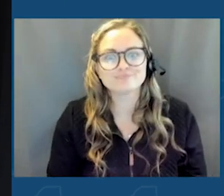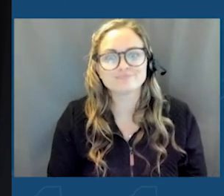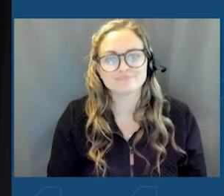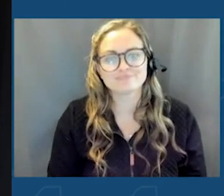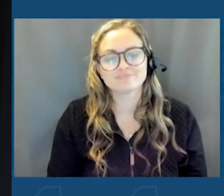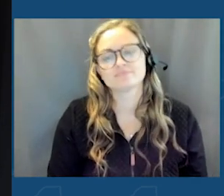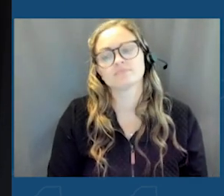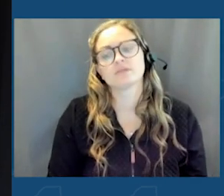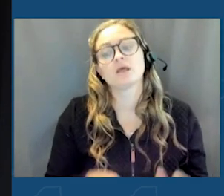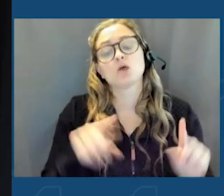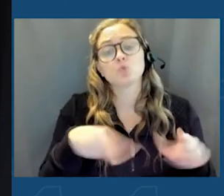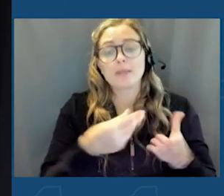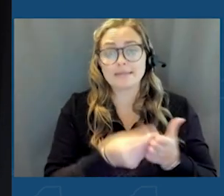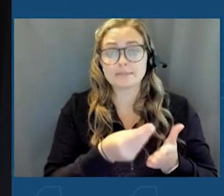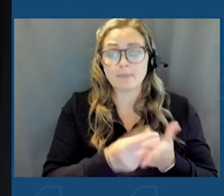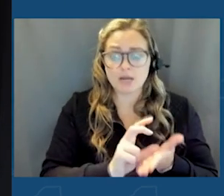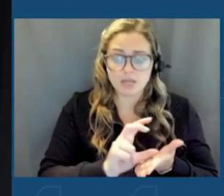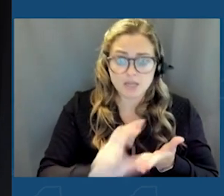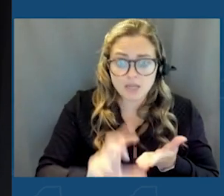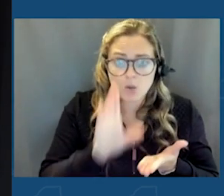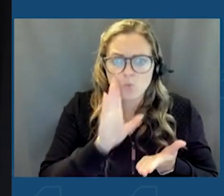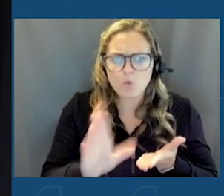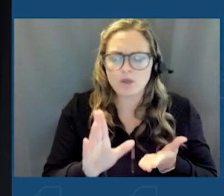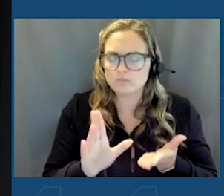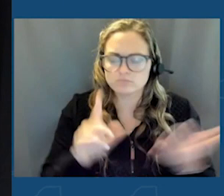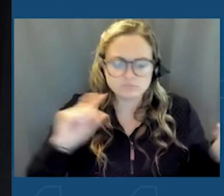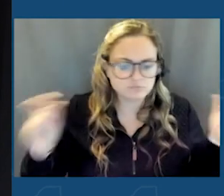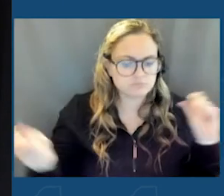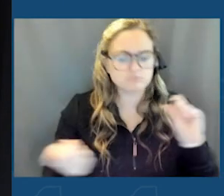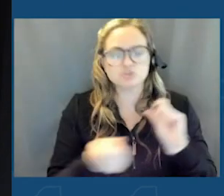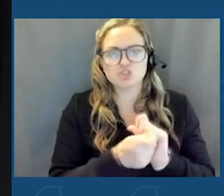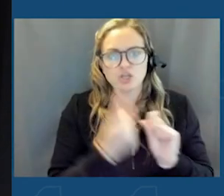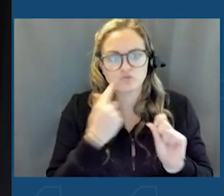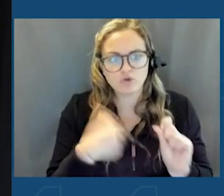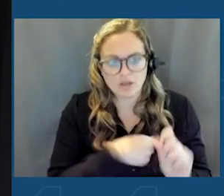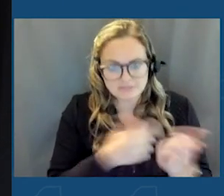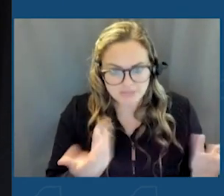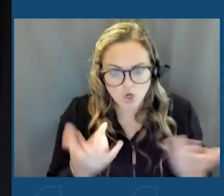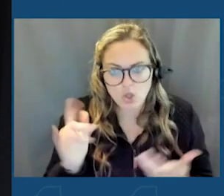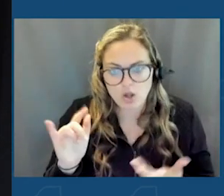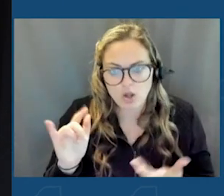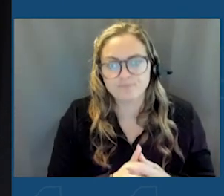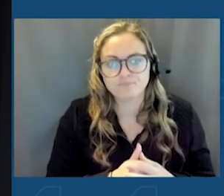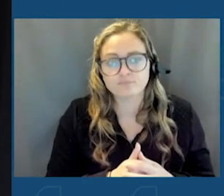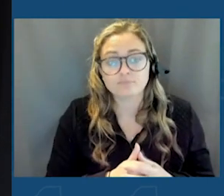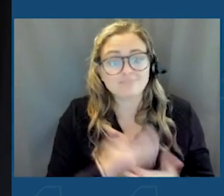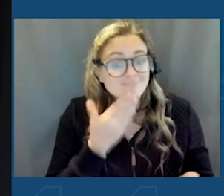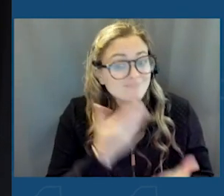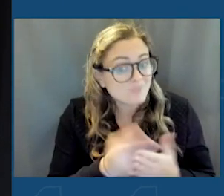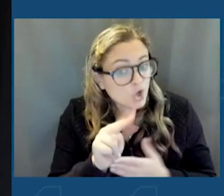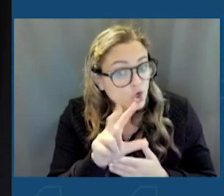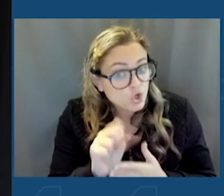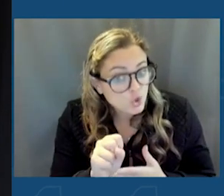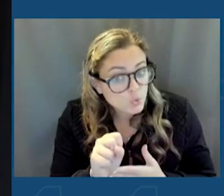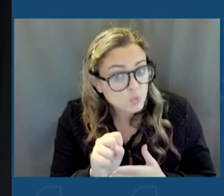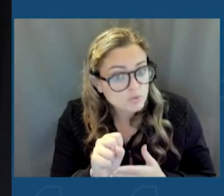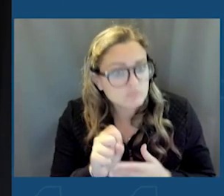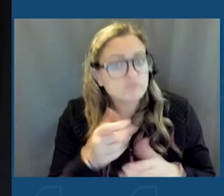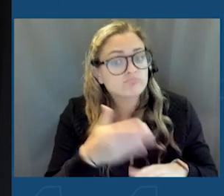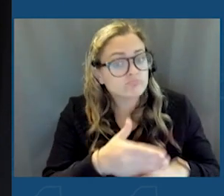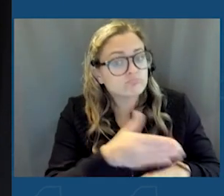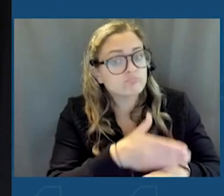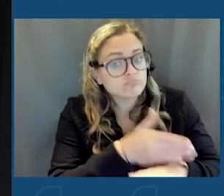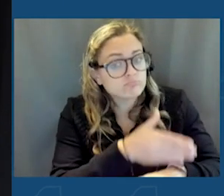this funding is really a game changer for us on Long Island. The good news is we've made a lot of